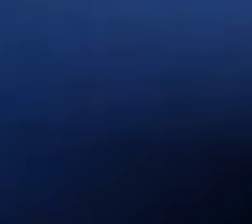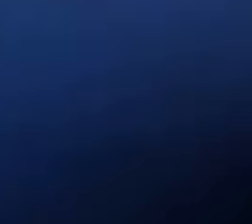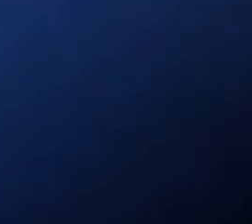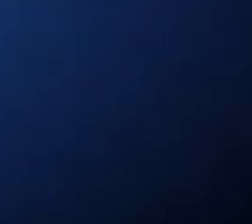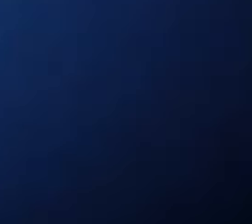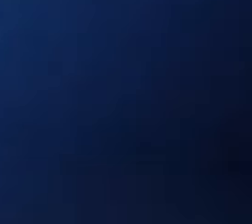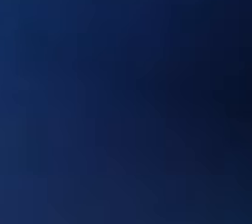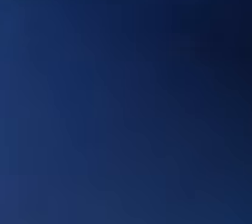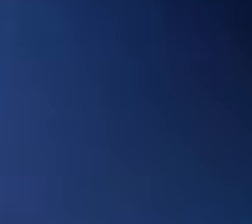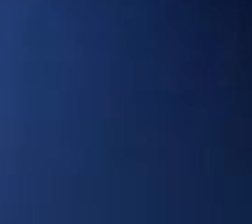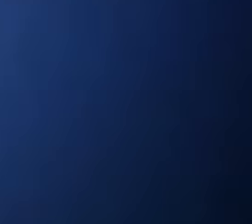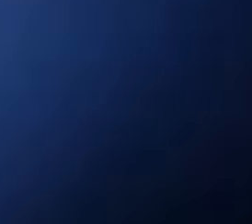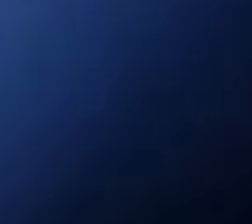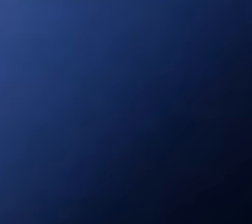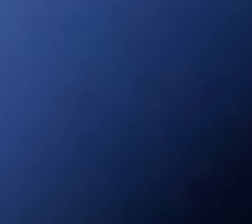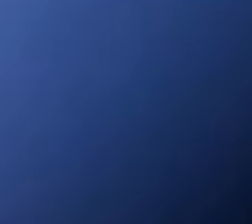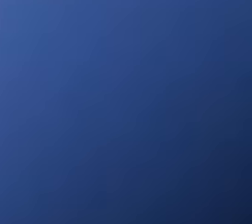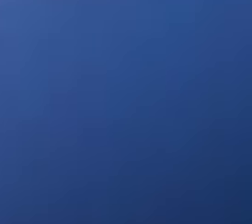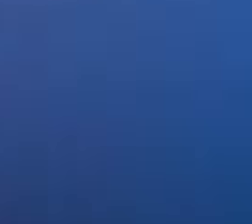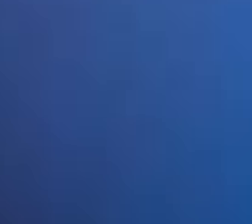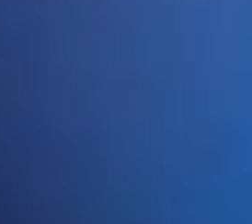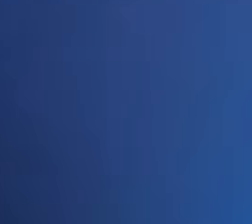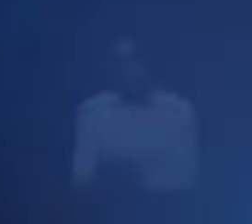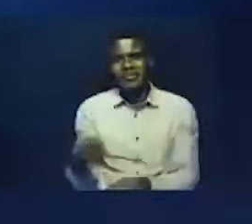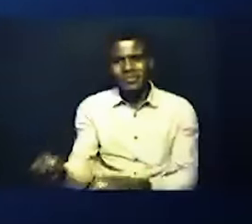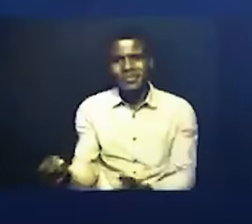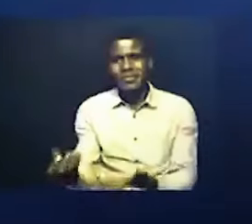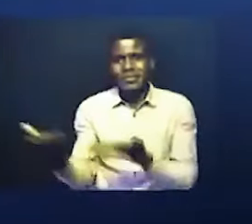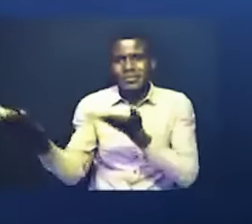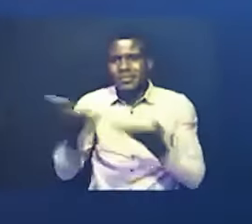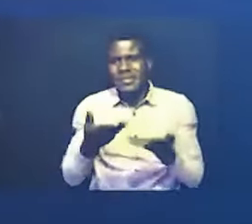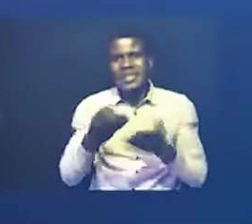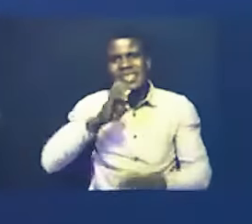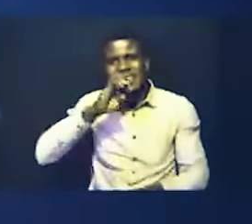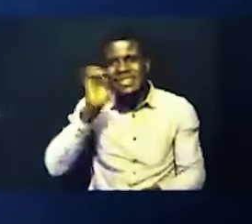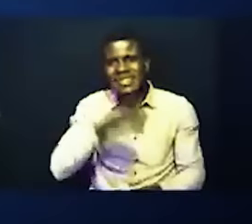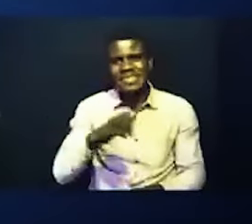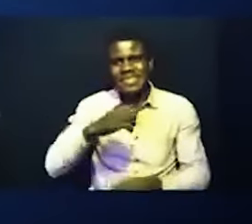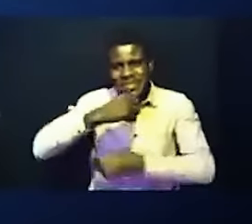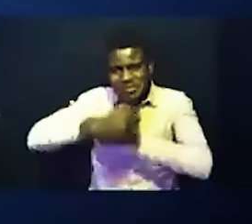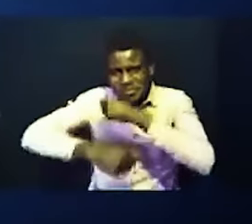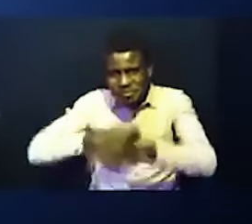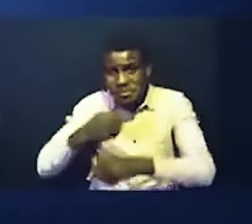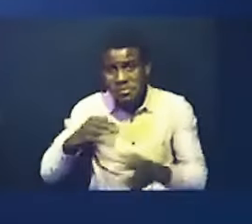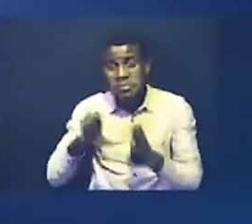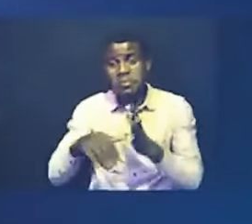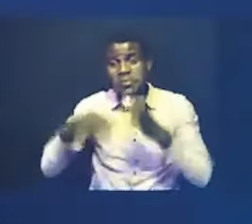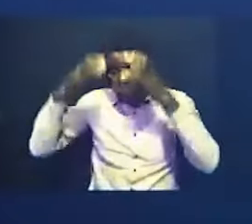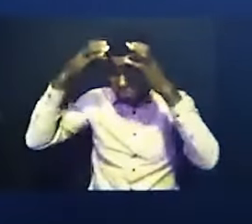social structures breed evil and suffering and causes